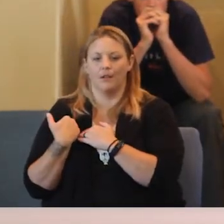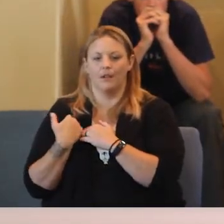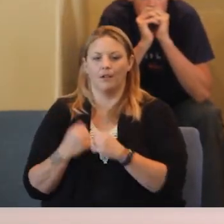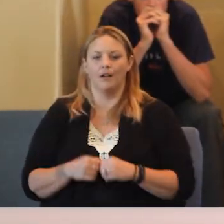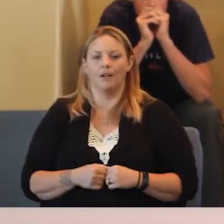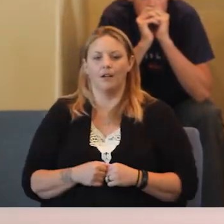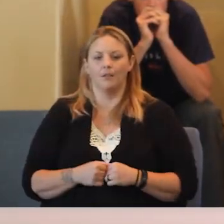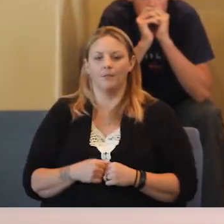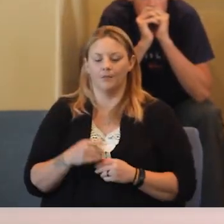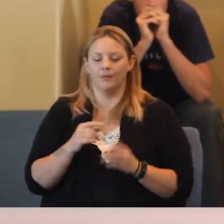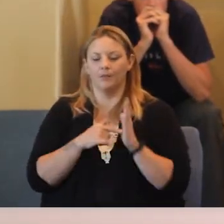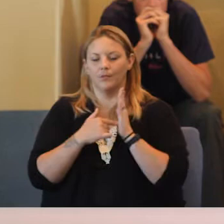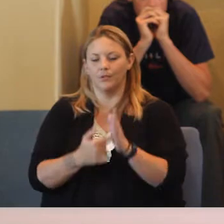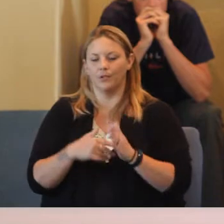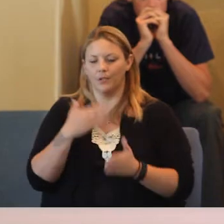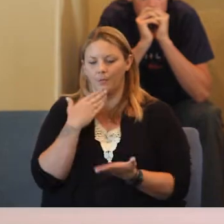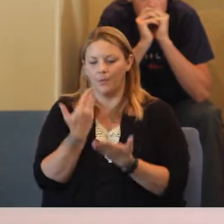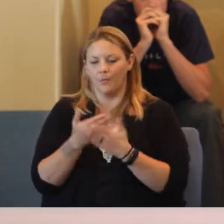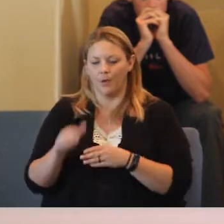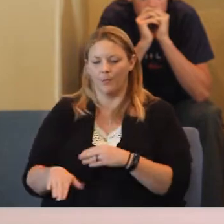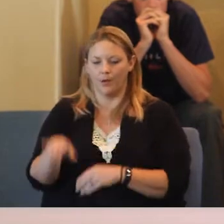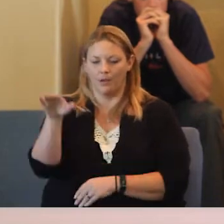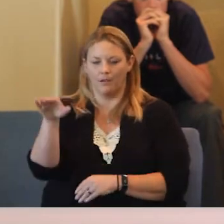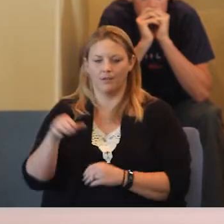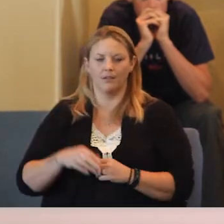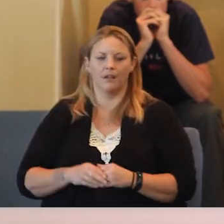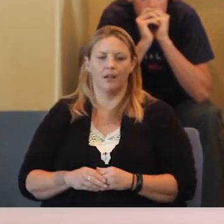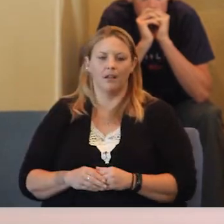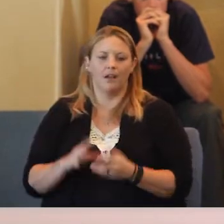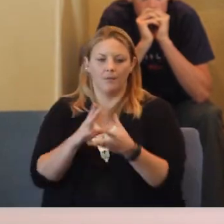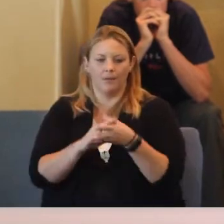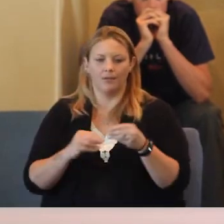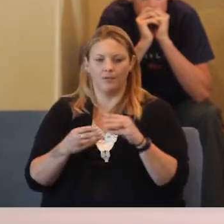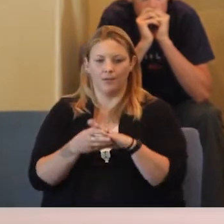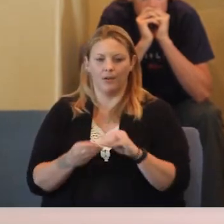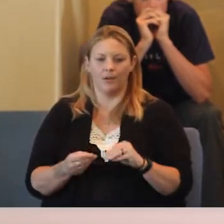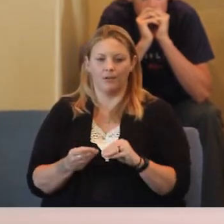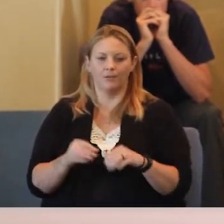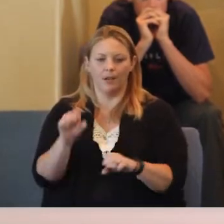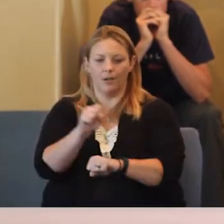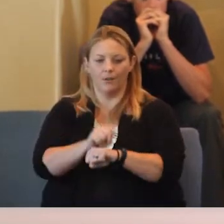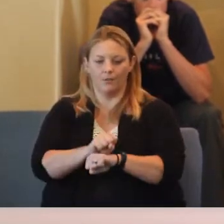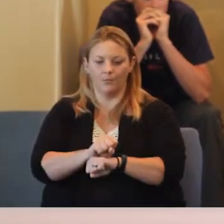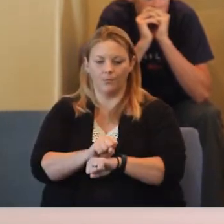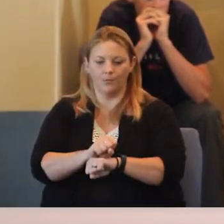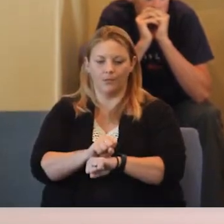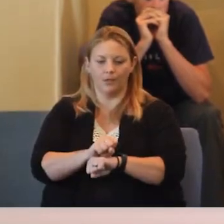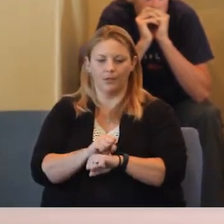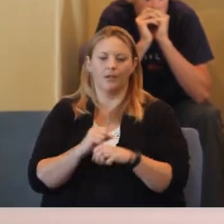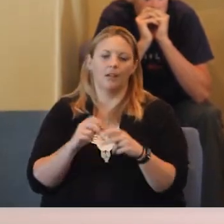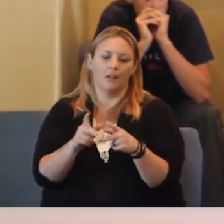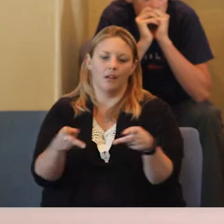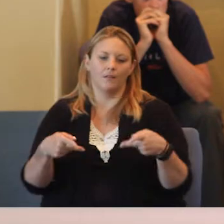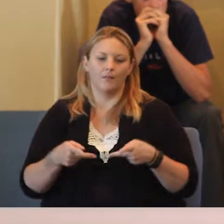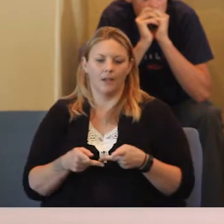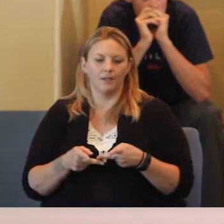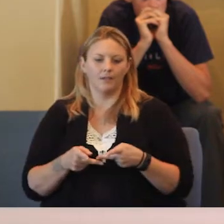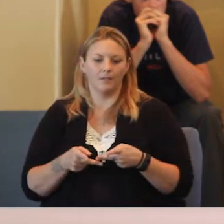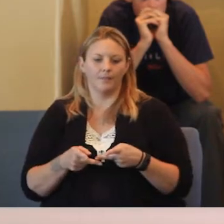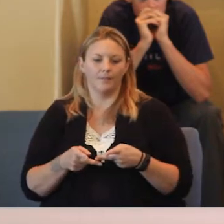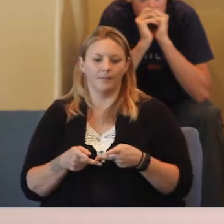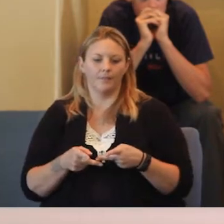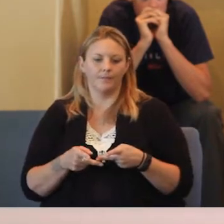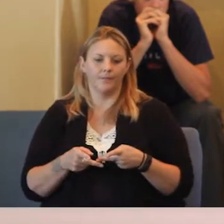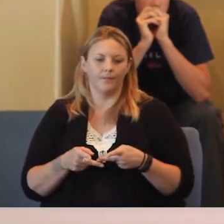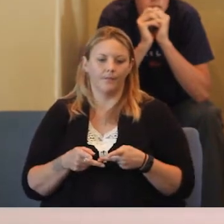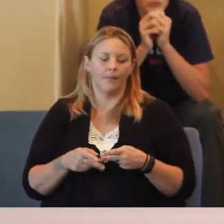others. It shows how they have been well raised. I have a story. On my work site, we had a very small house.